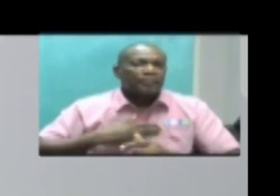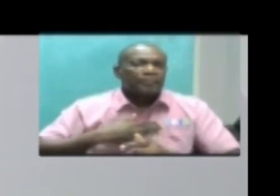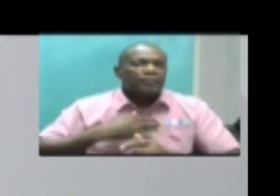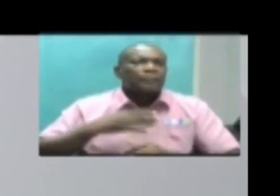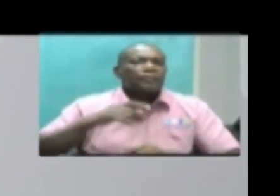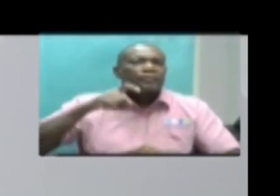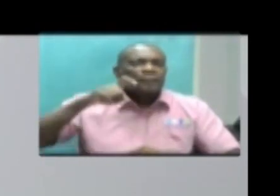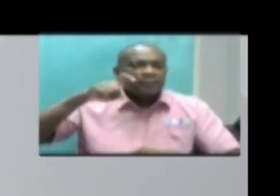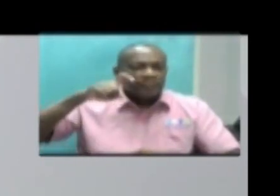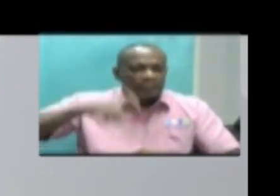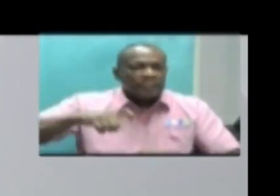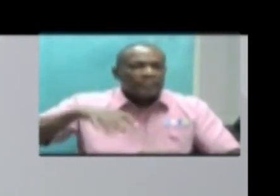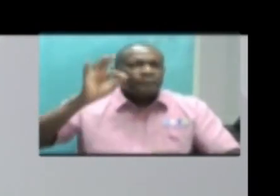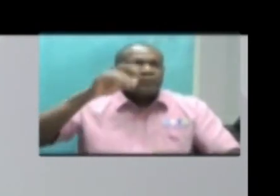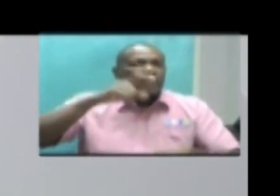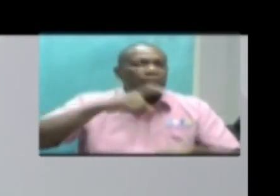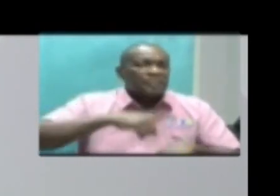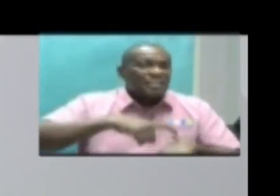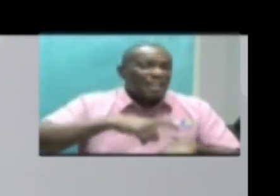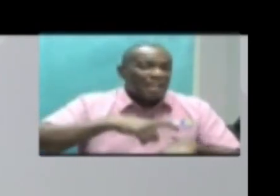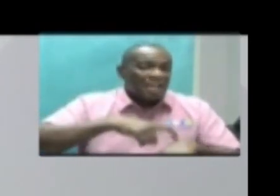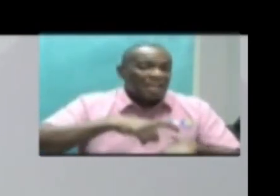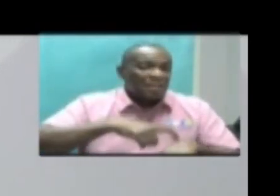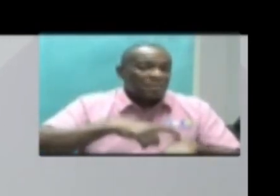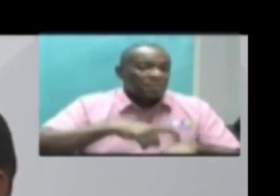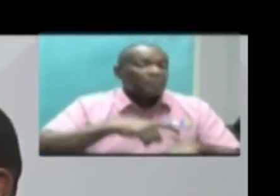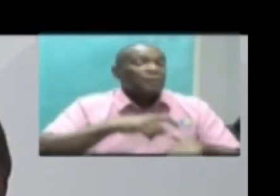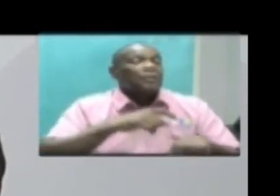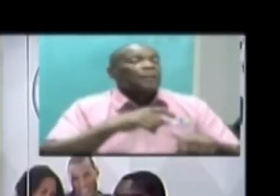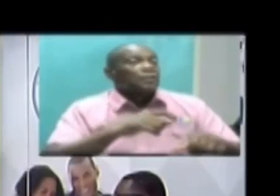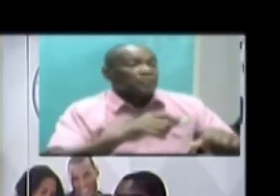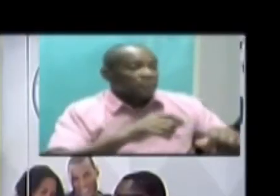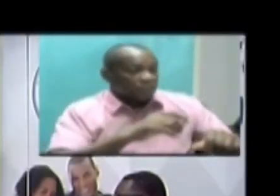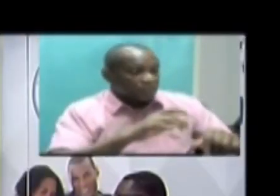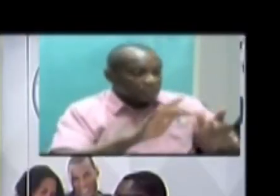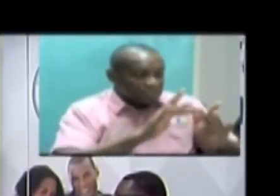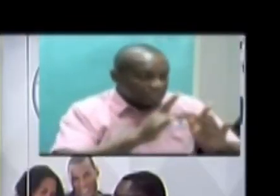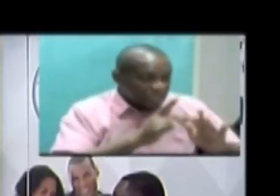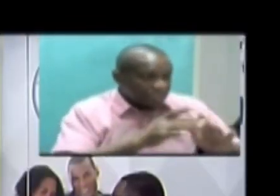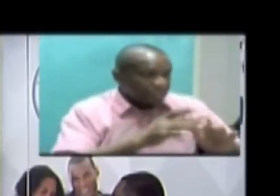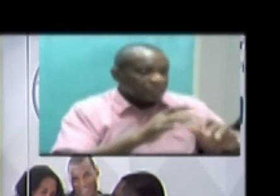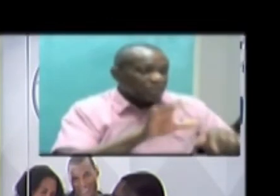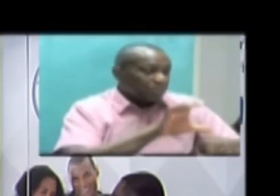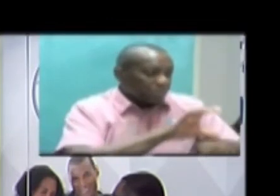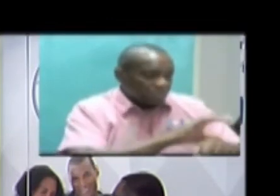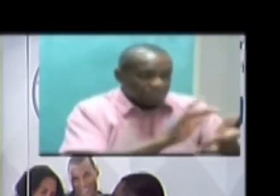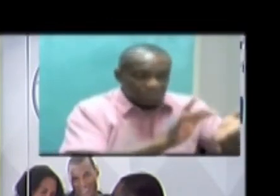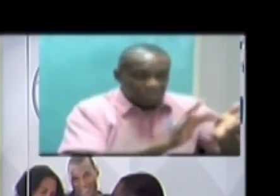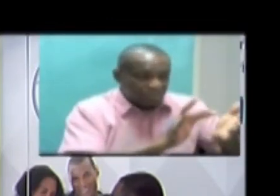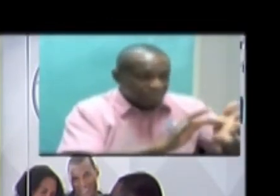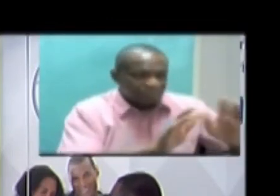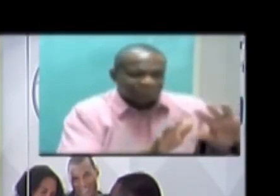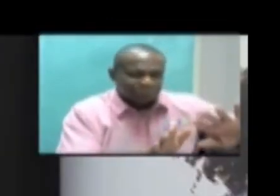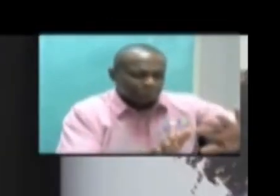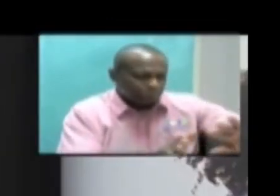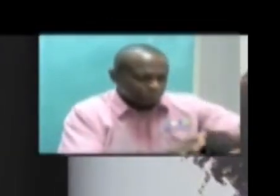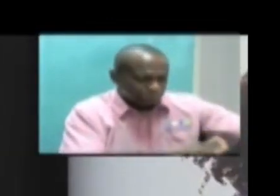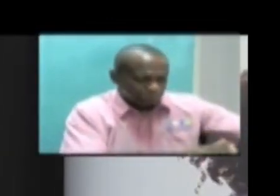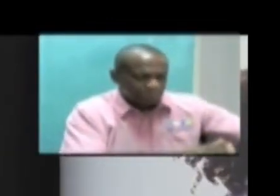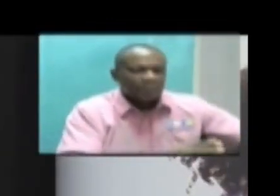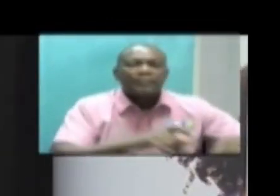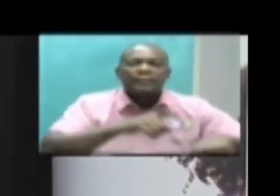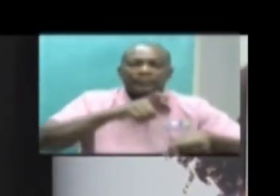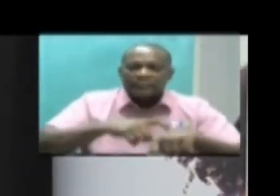the devices with their children. That's my closing. I can give you 30 seconds. Oh, gee, thank you. A three-step